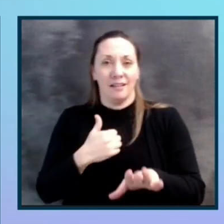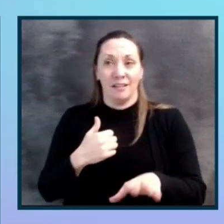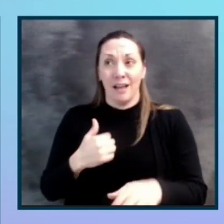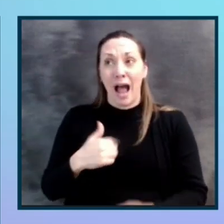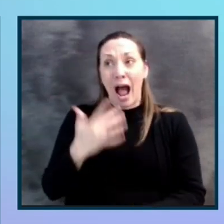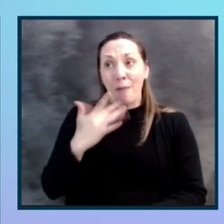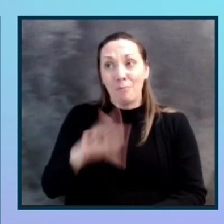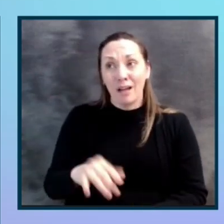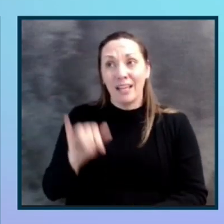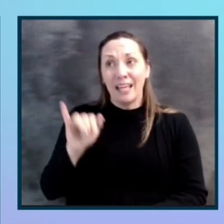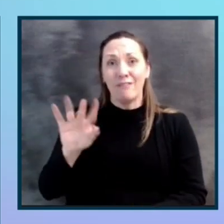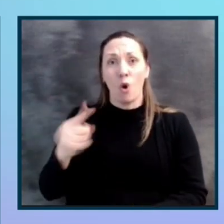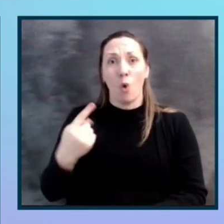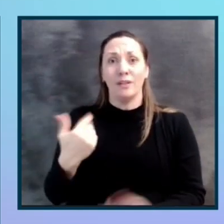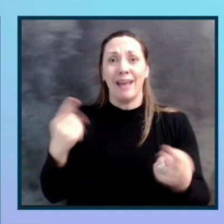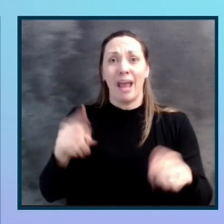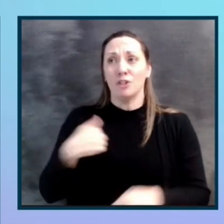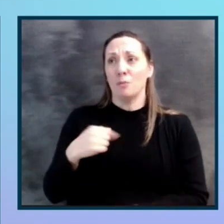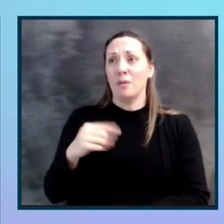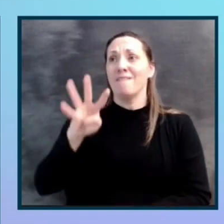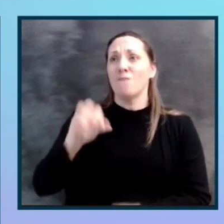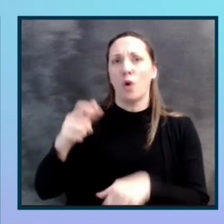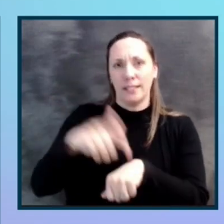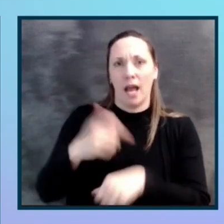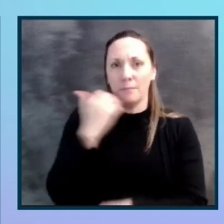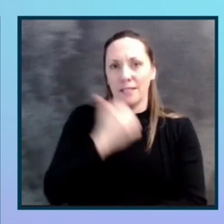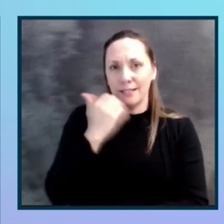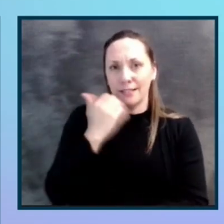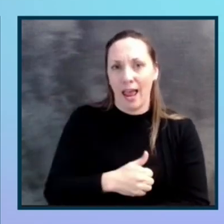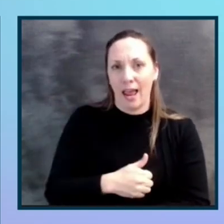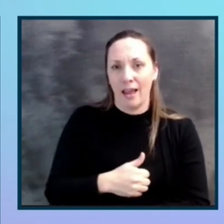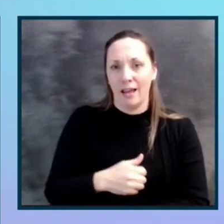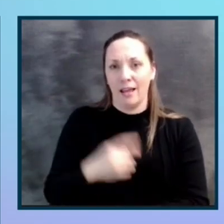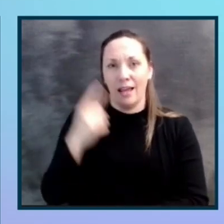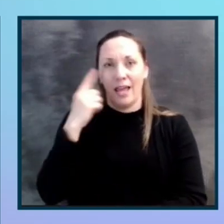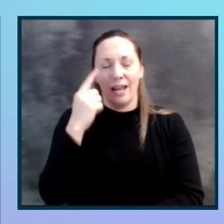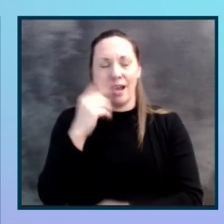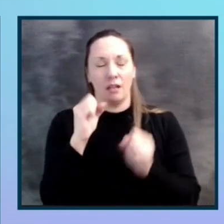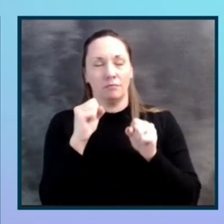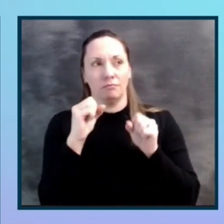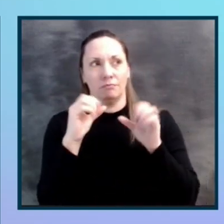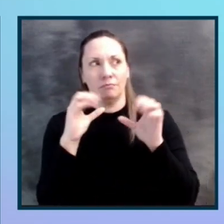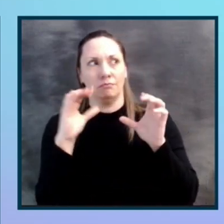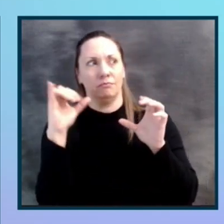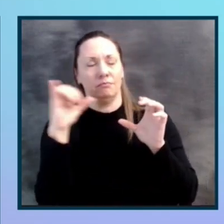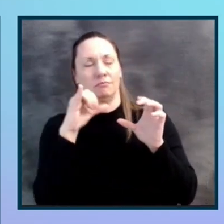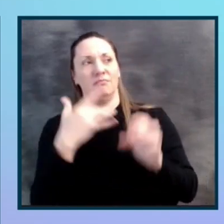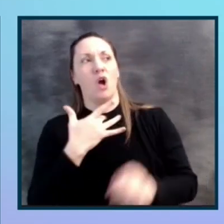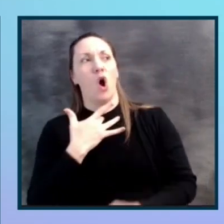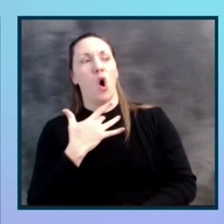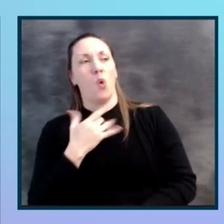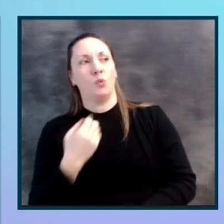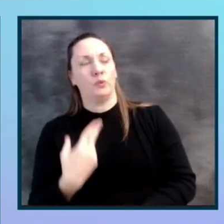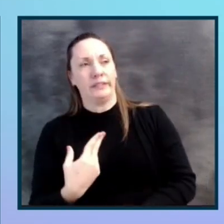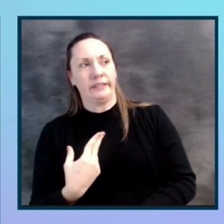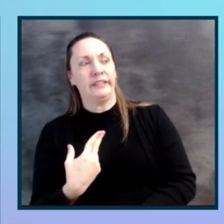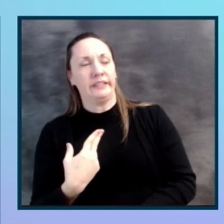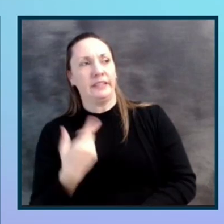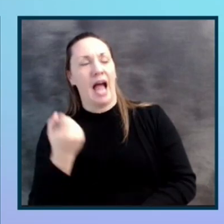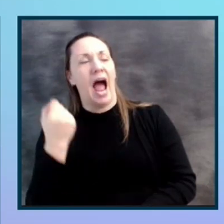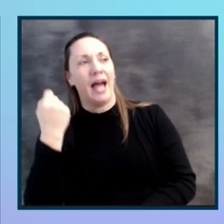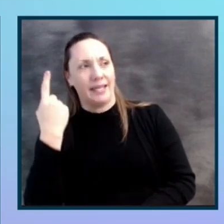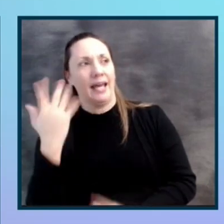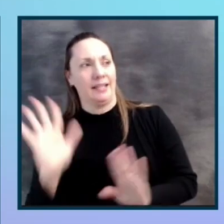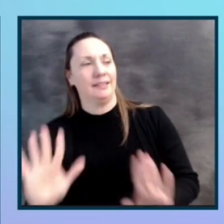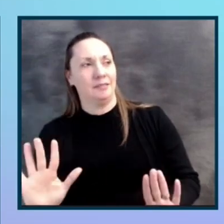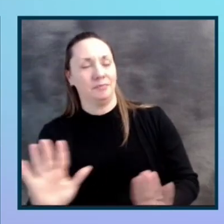to me 40 times a day. And then, like, his eyes just got really wide and he was like, oh, I get it